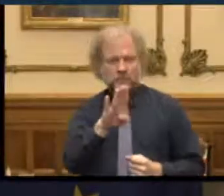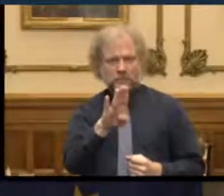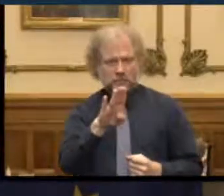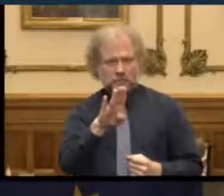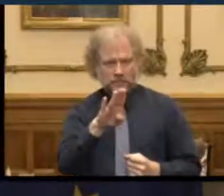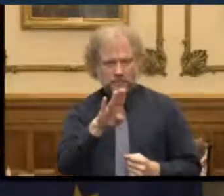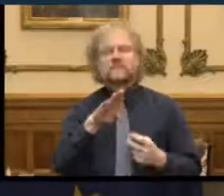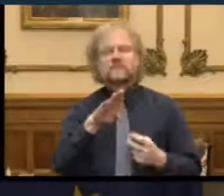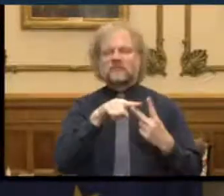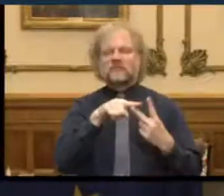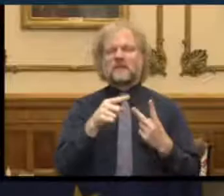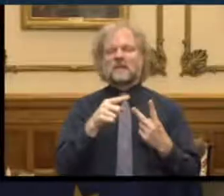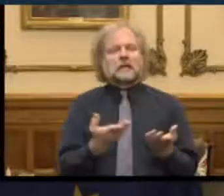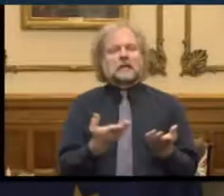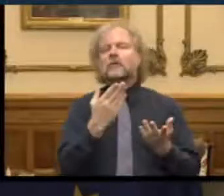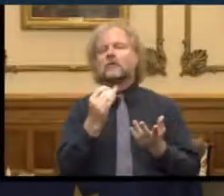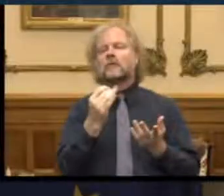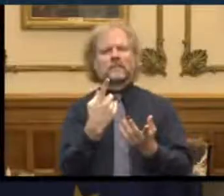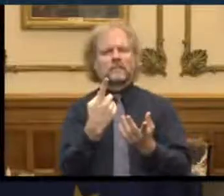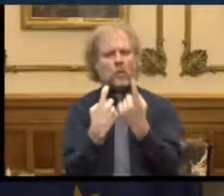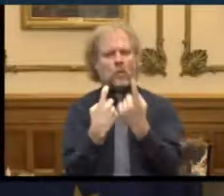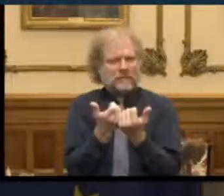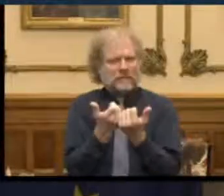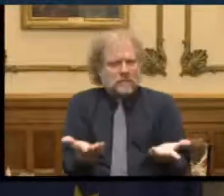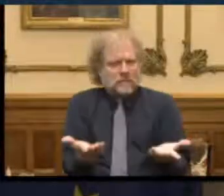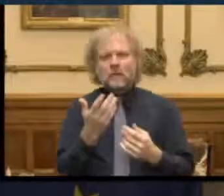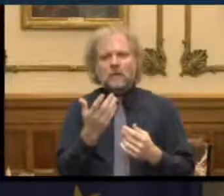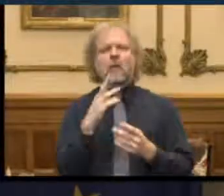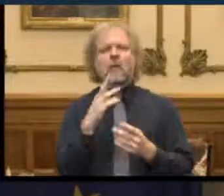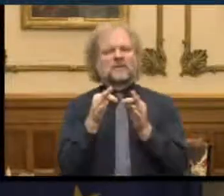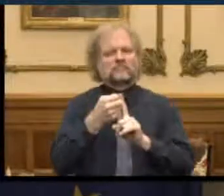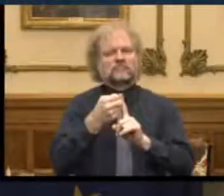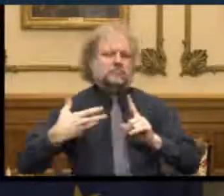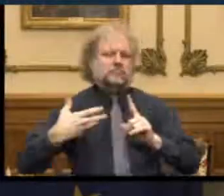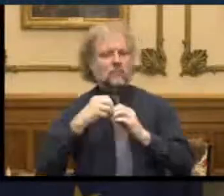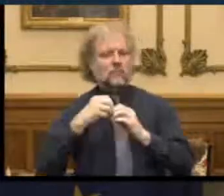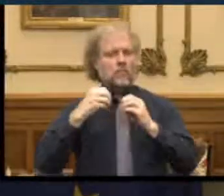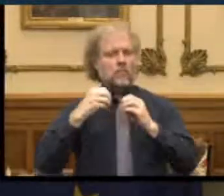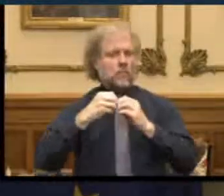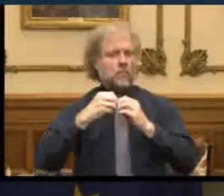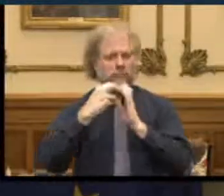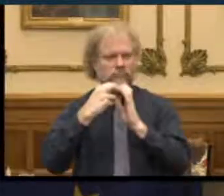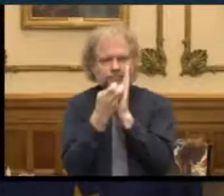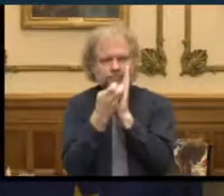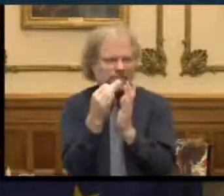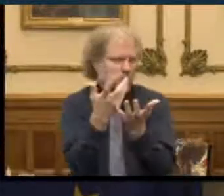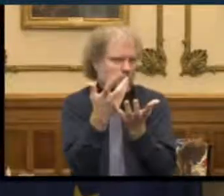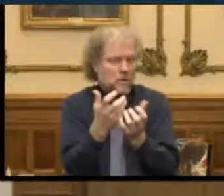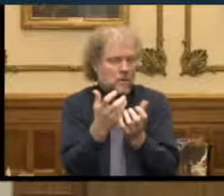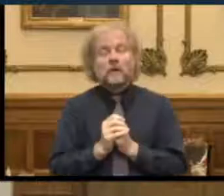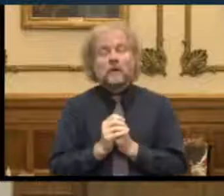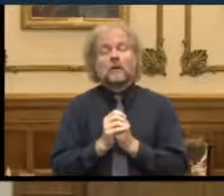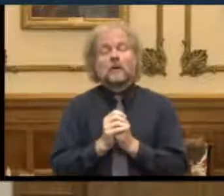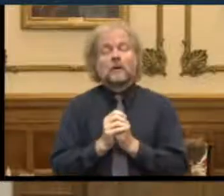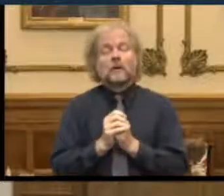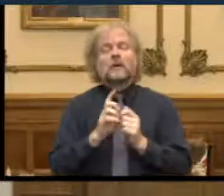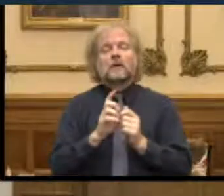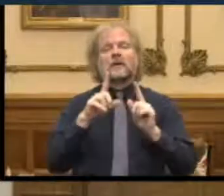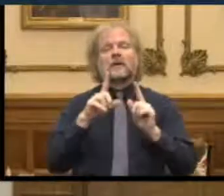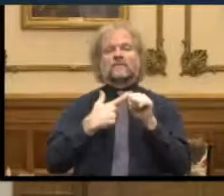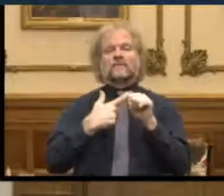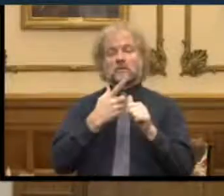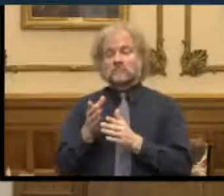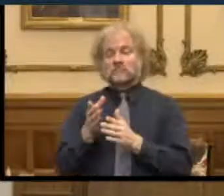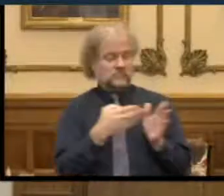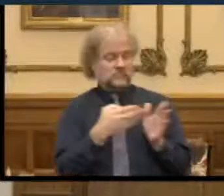Education, are both here to answer any questions or get a little deeper into the weeds if you'd like. But first, Dr. Box, if